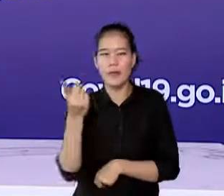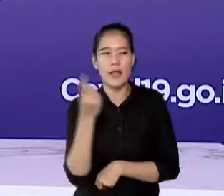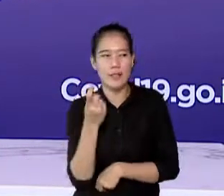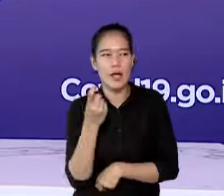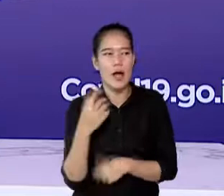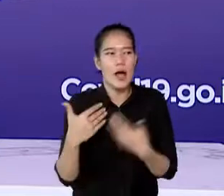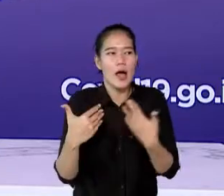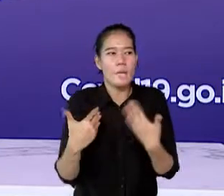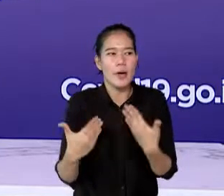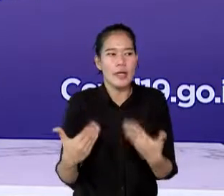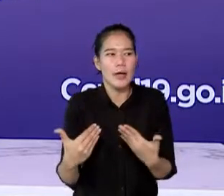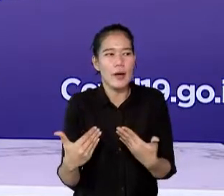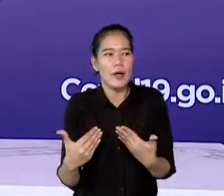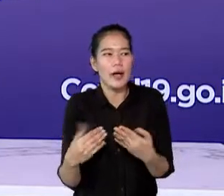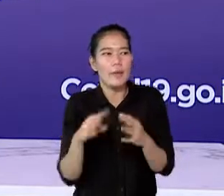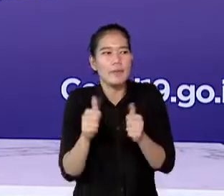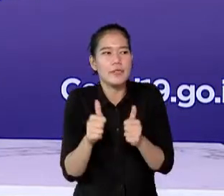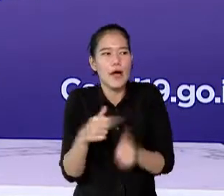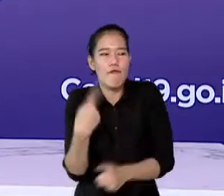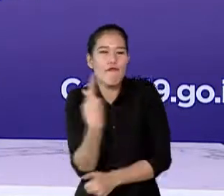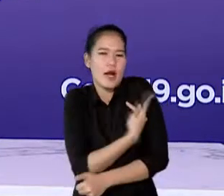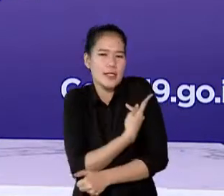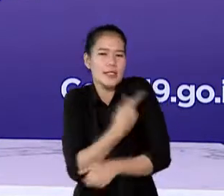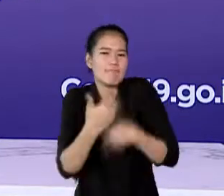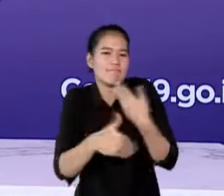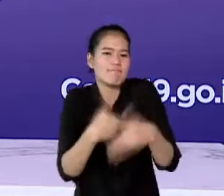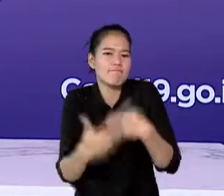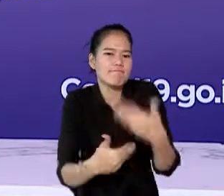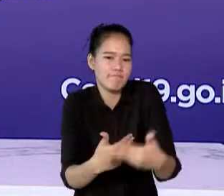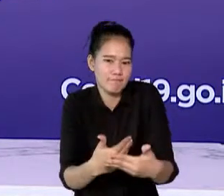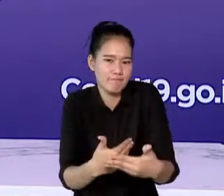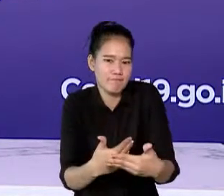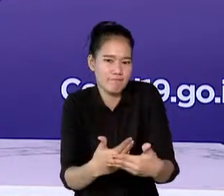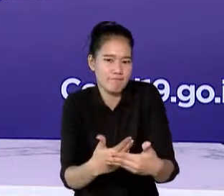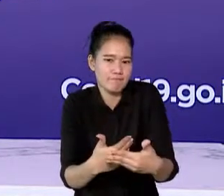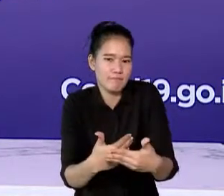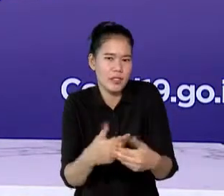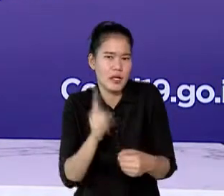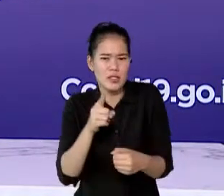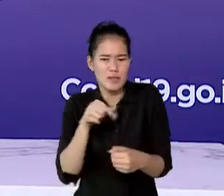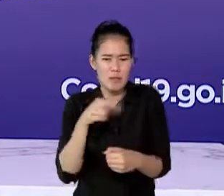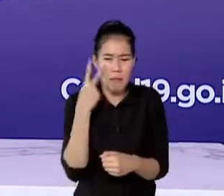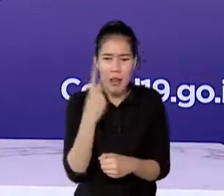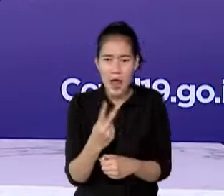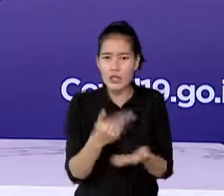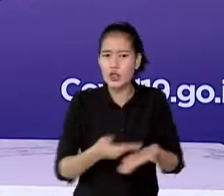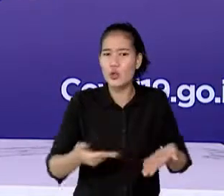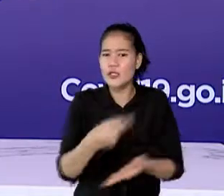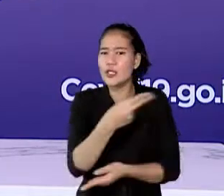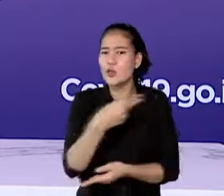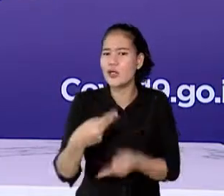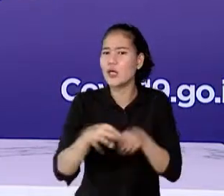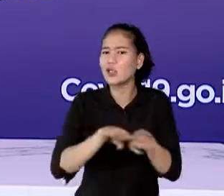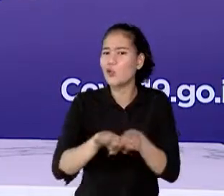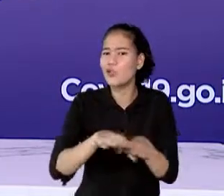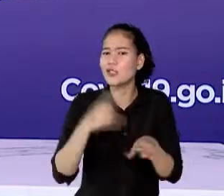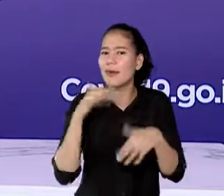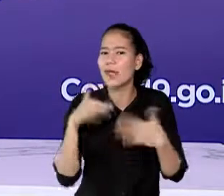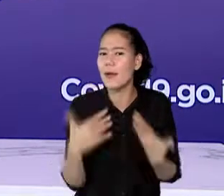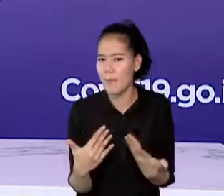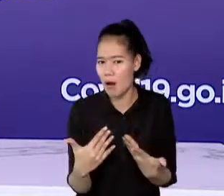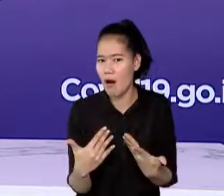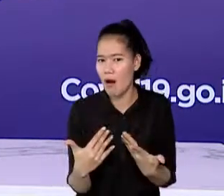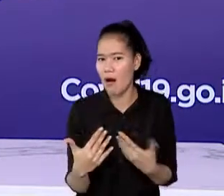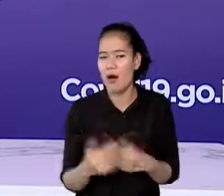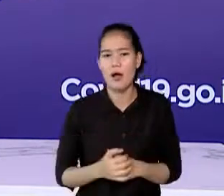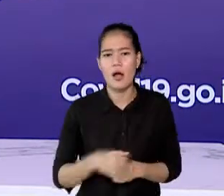and how you plan to deal with the concern that is likely to be felt among Indonesians who have already been vaccinated